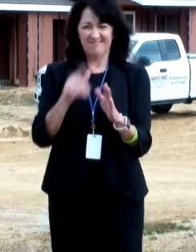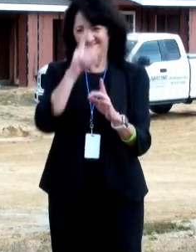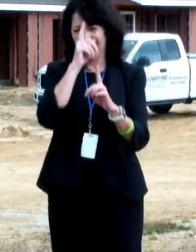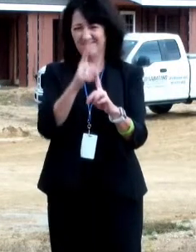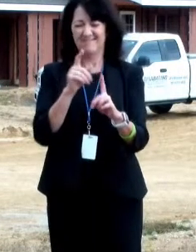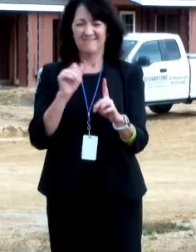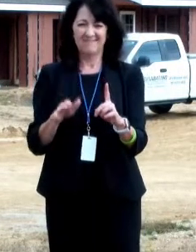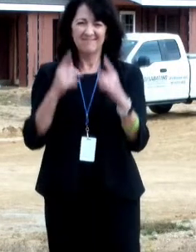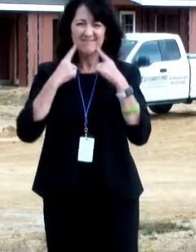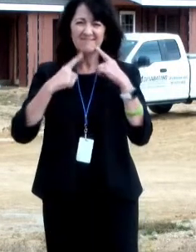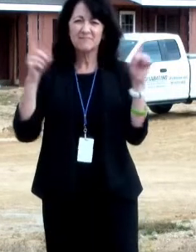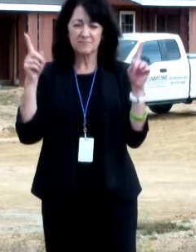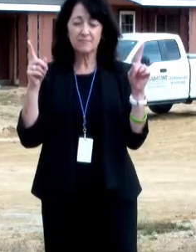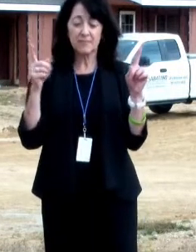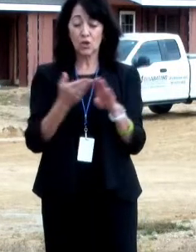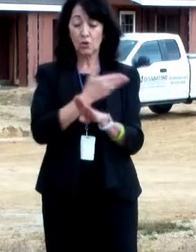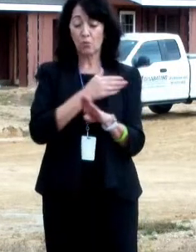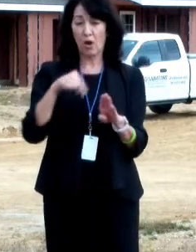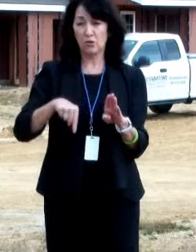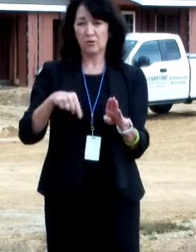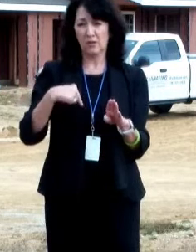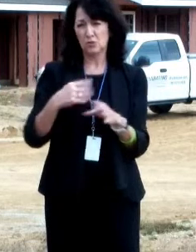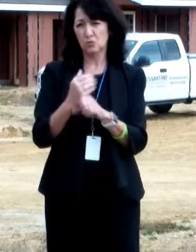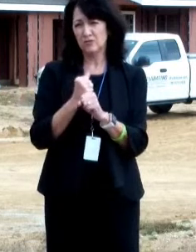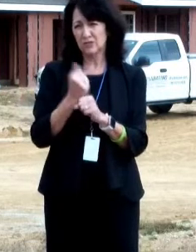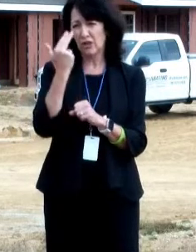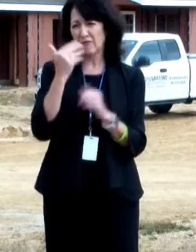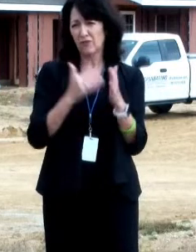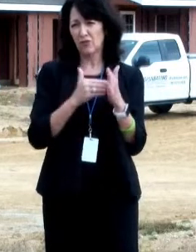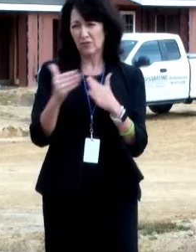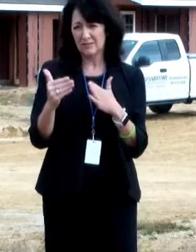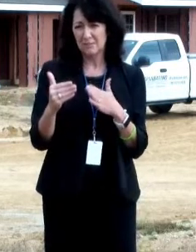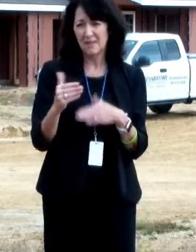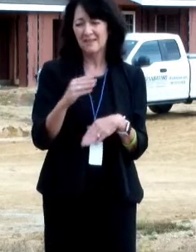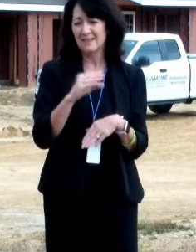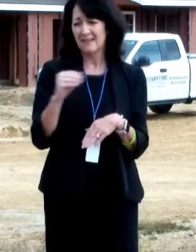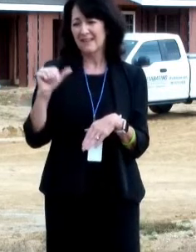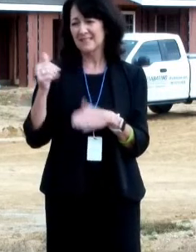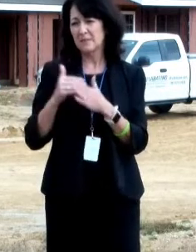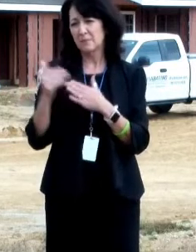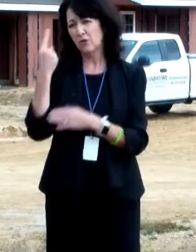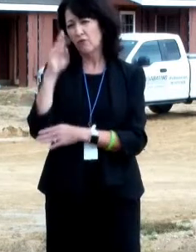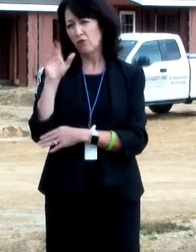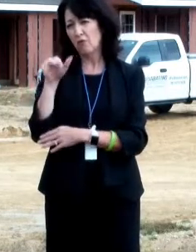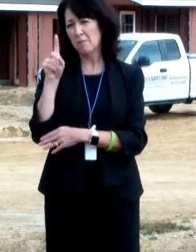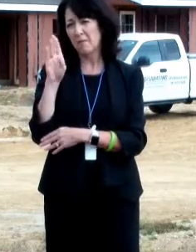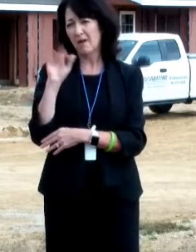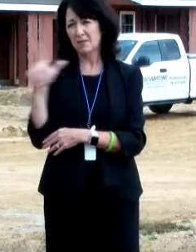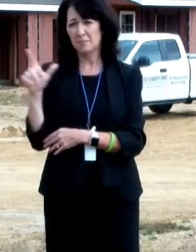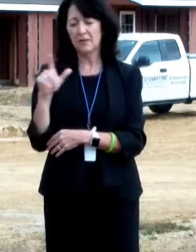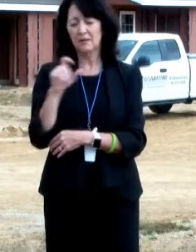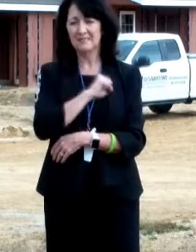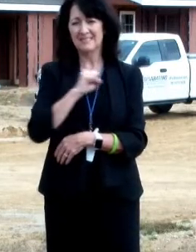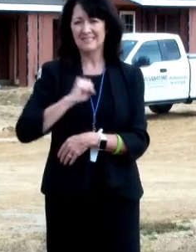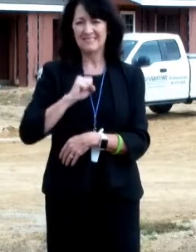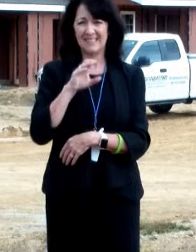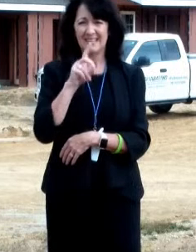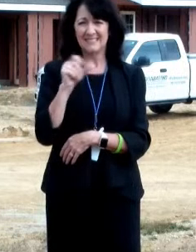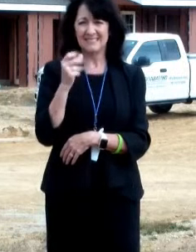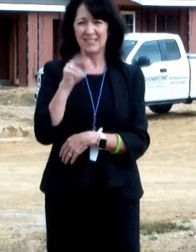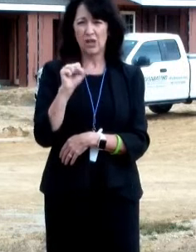to this, we have received $13 million, including $10 million this year from the bond bill. Senator Darius Brown, the work that you have